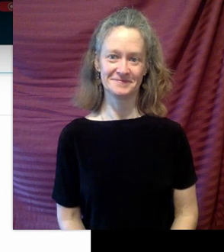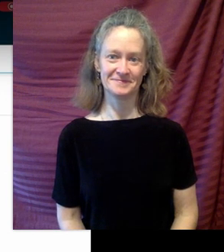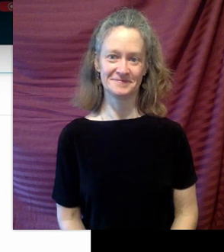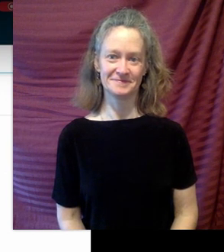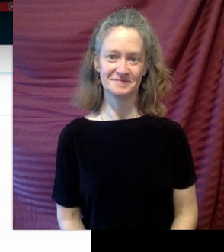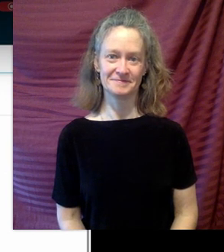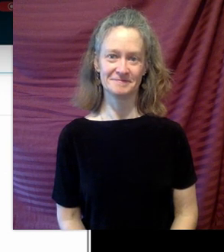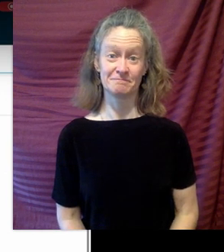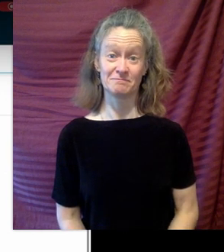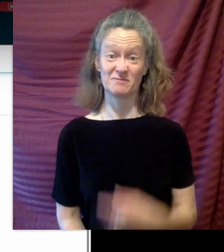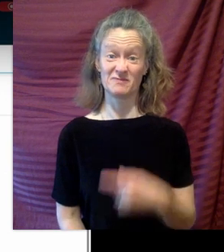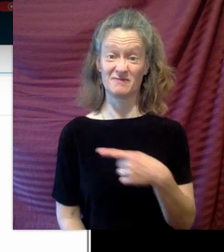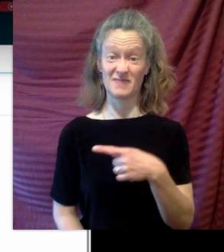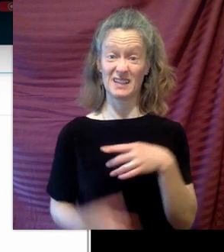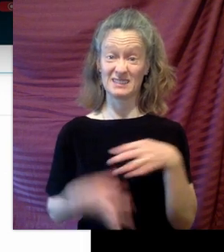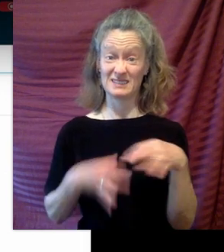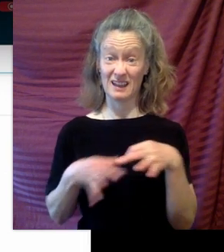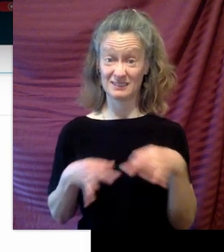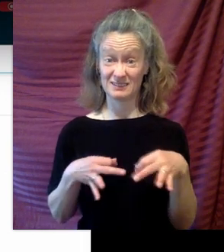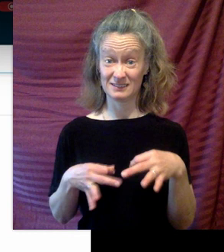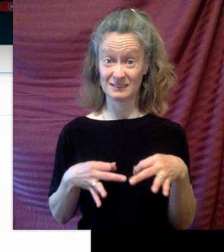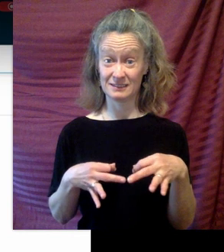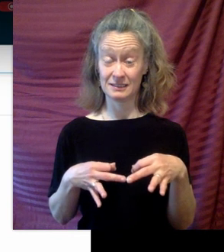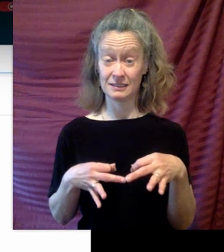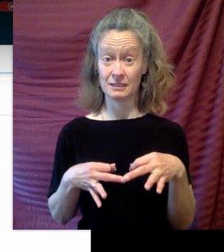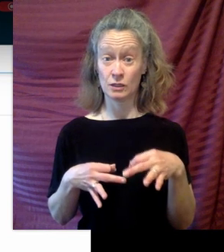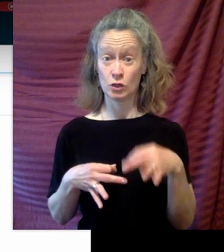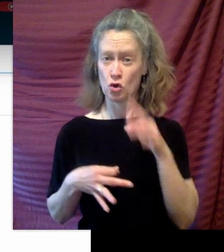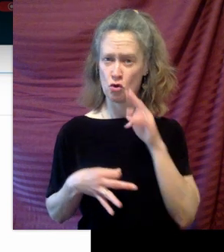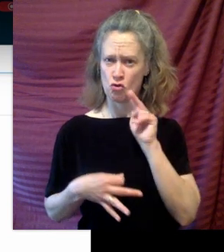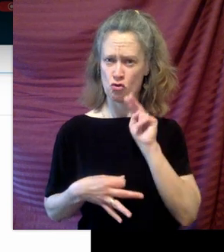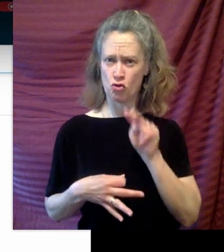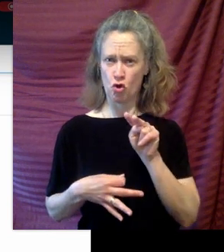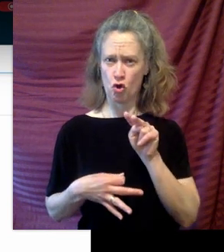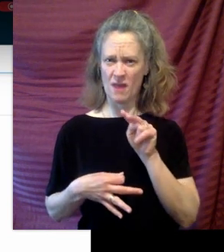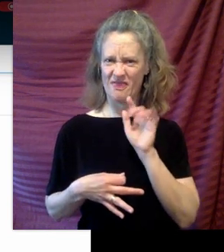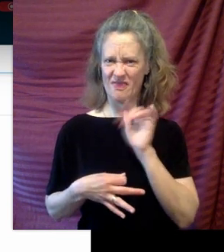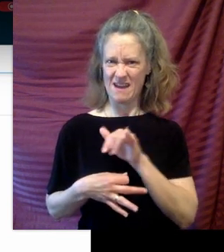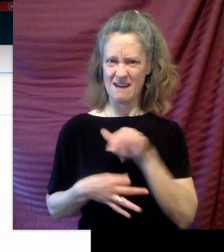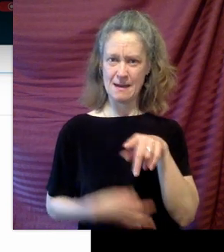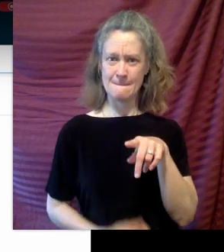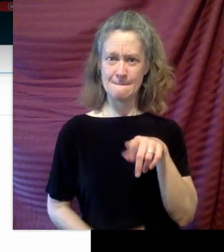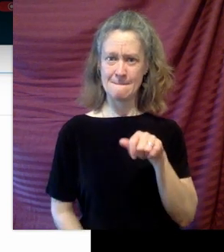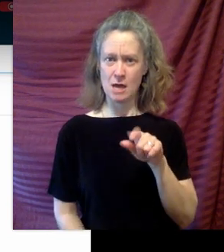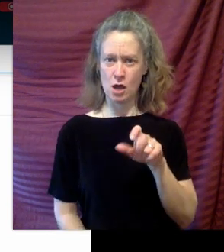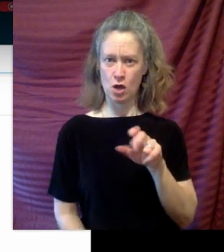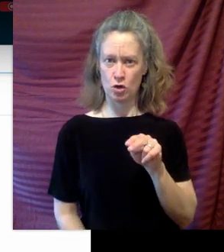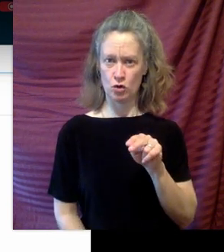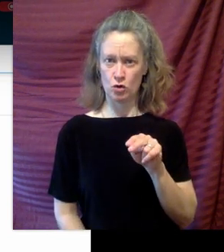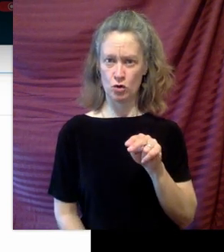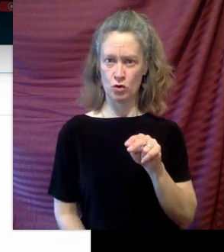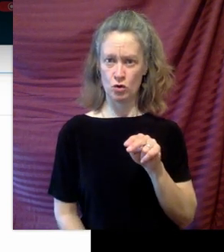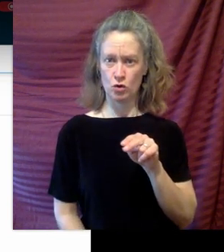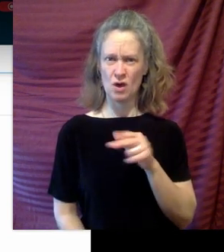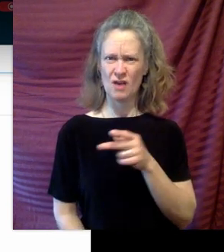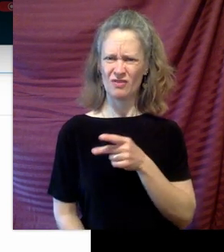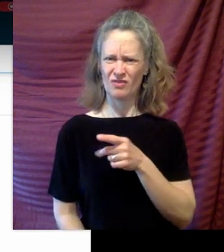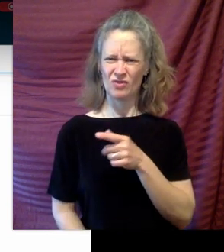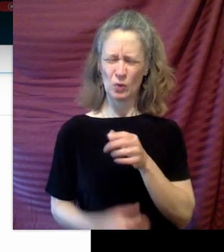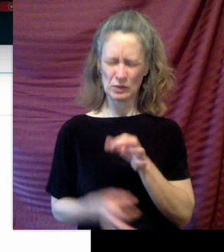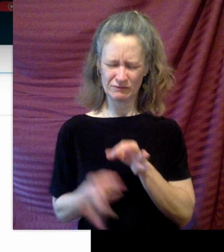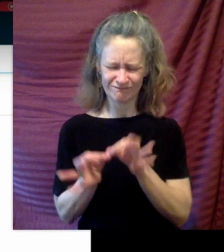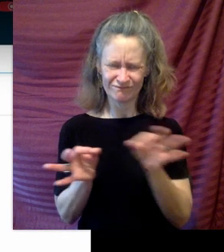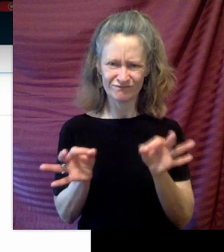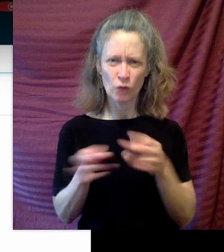So it says, look at the following pattern. So these are actually bobbins